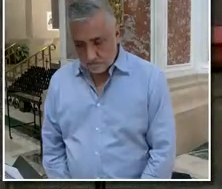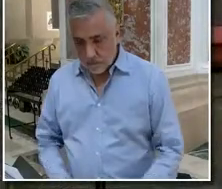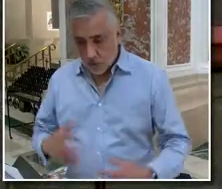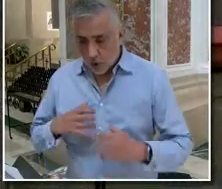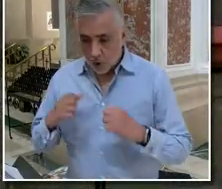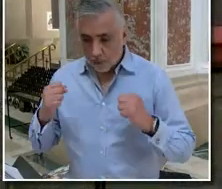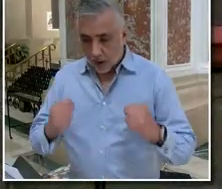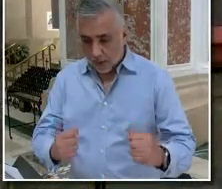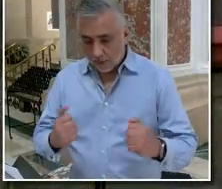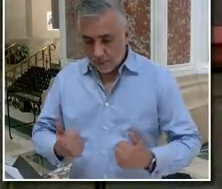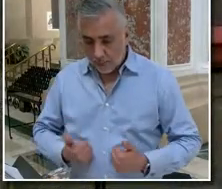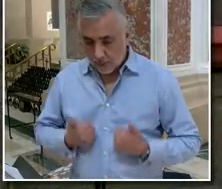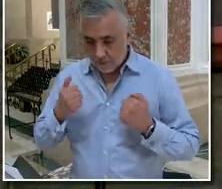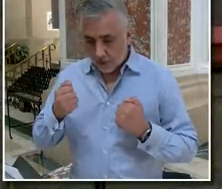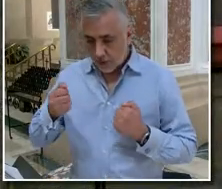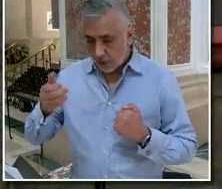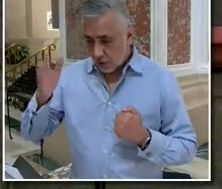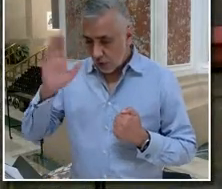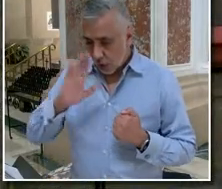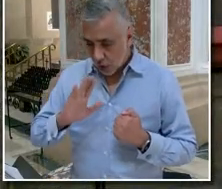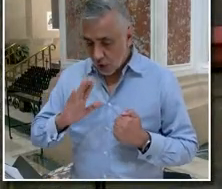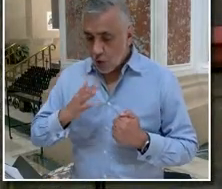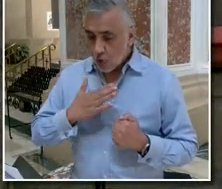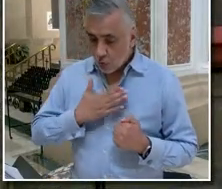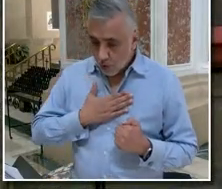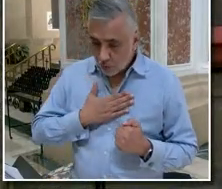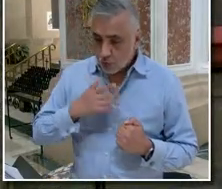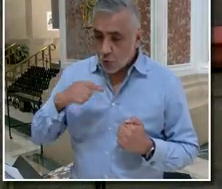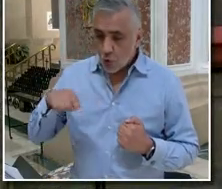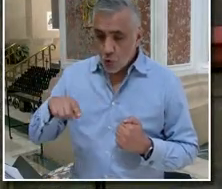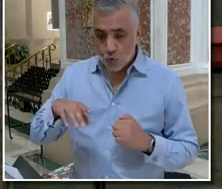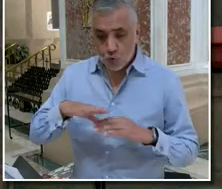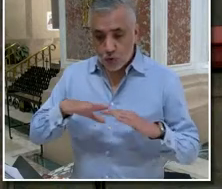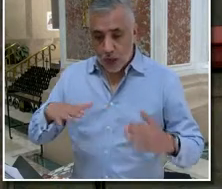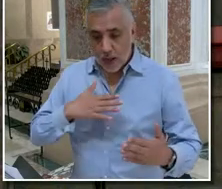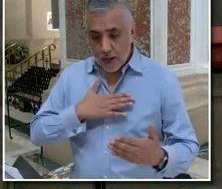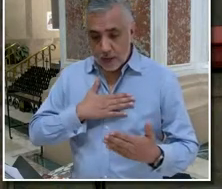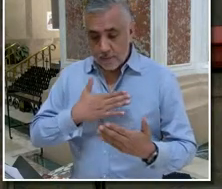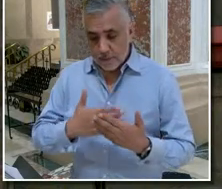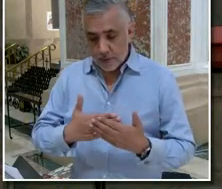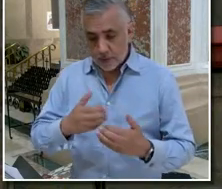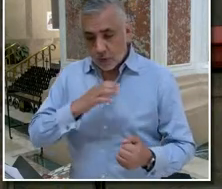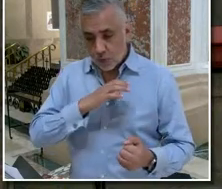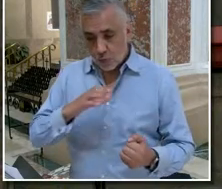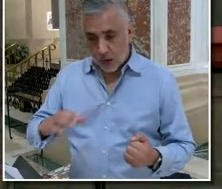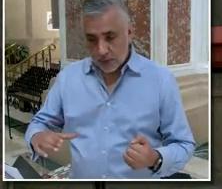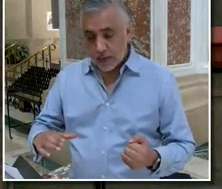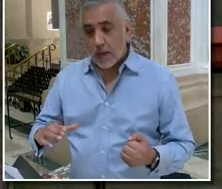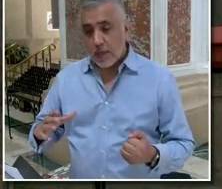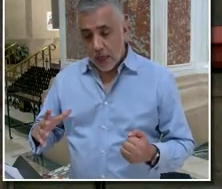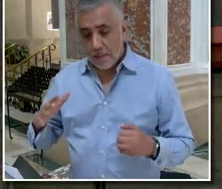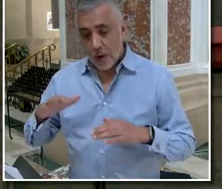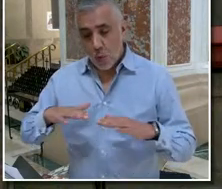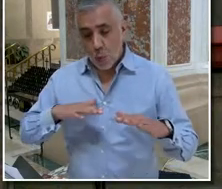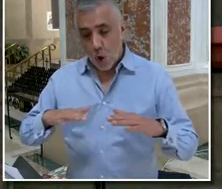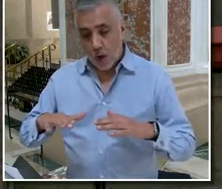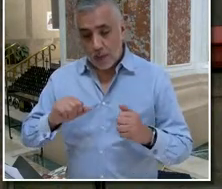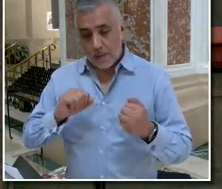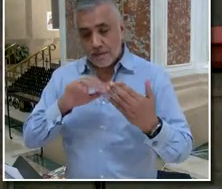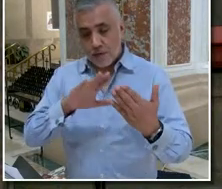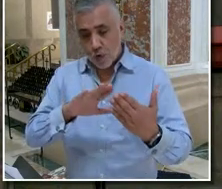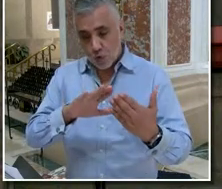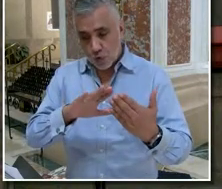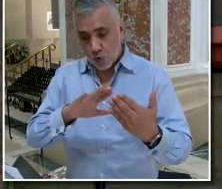Almighty ever-living God, grant to those who do not confess Christ that by walking before you with